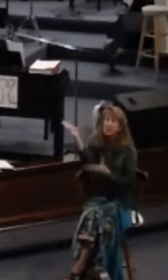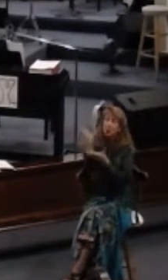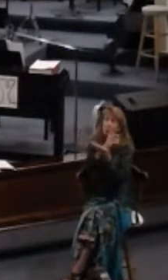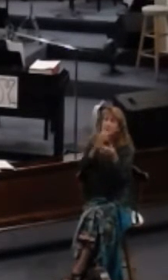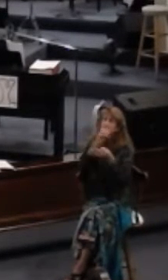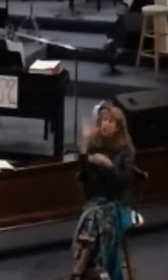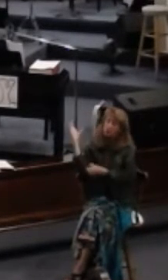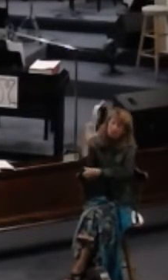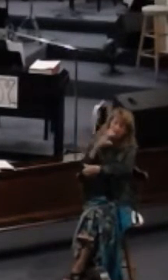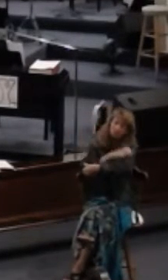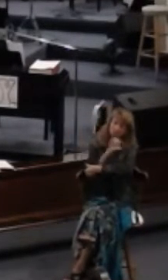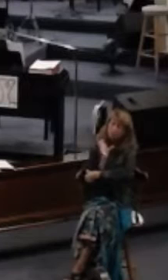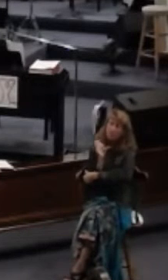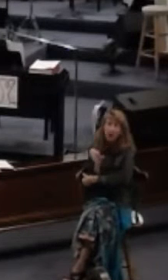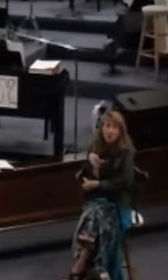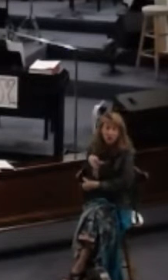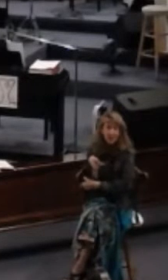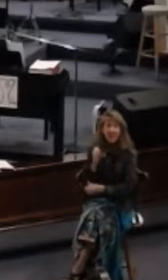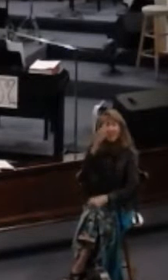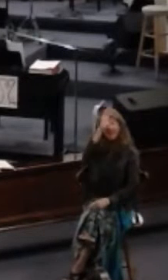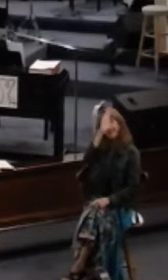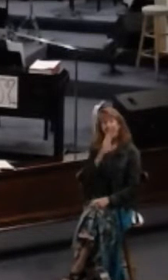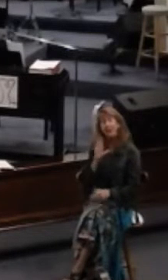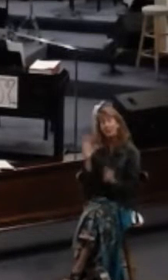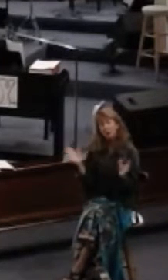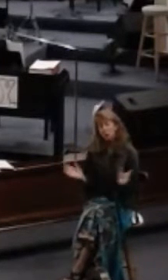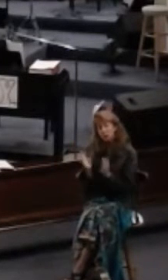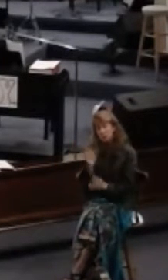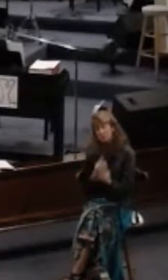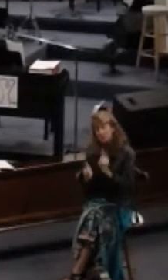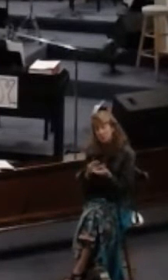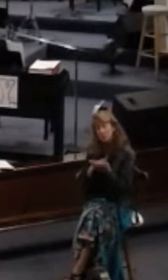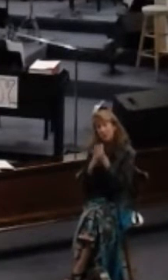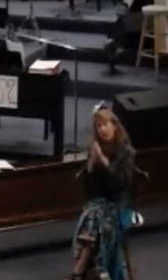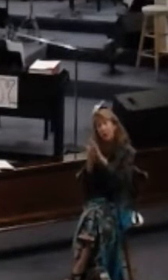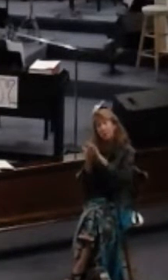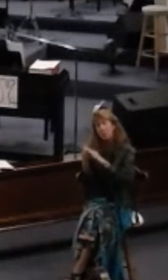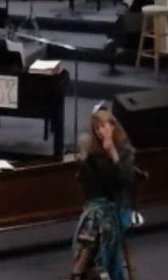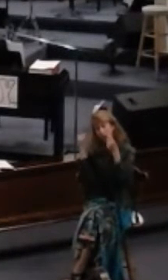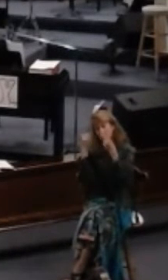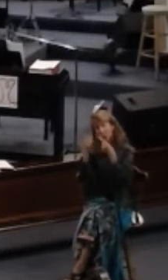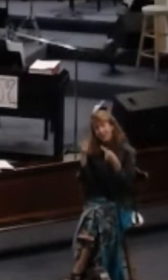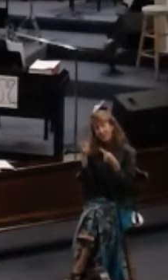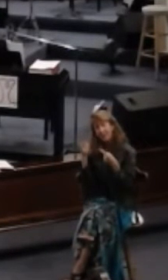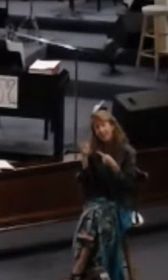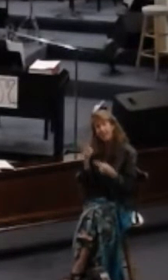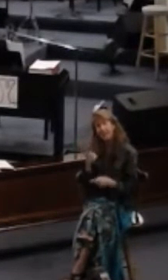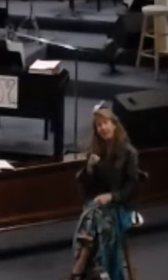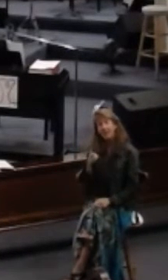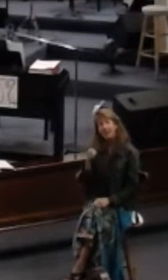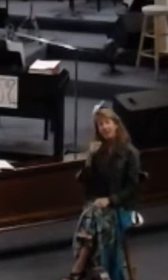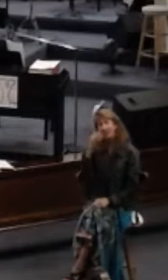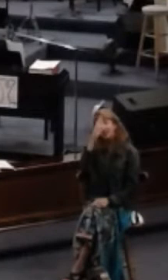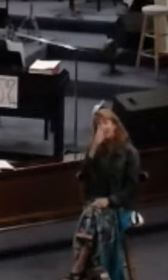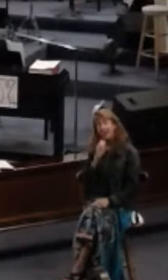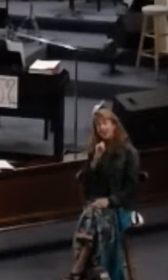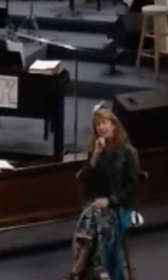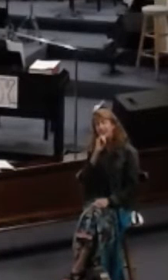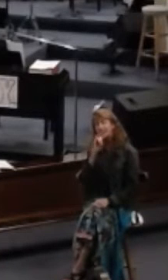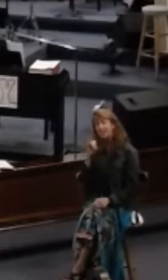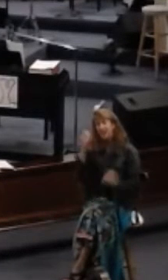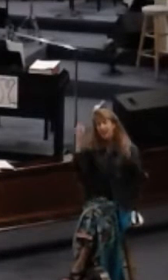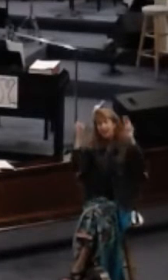these kinds of people a priority. Psalm 68, verse 5 tells us that God is a father to